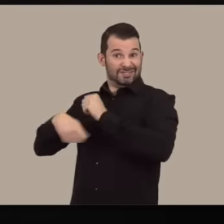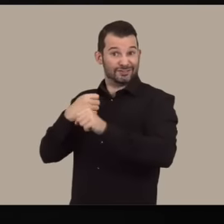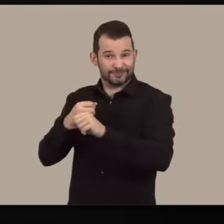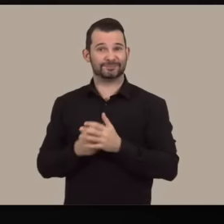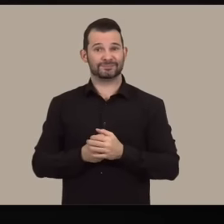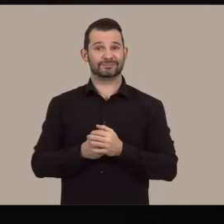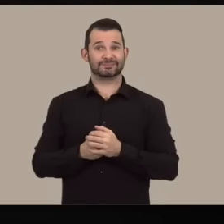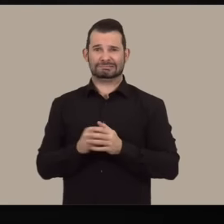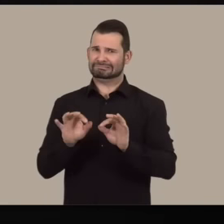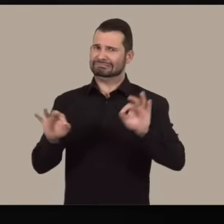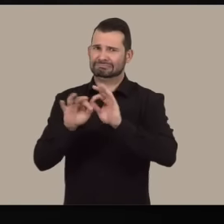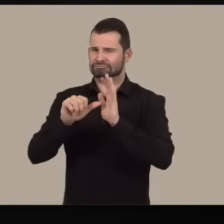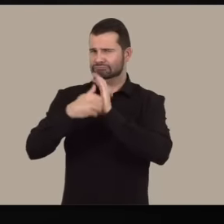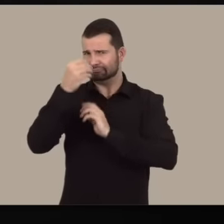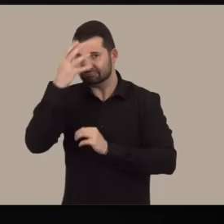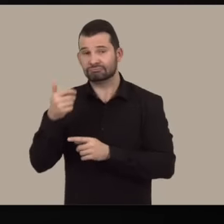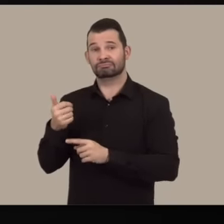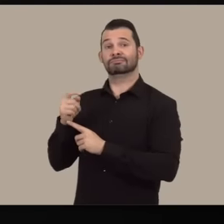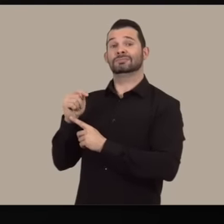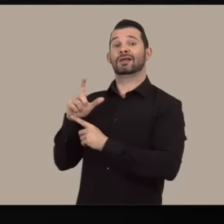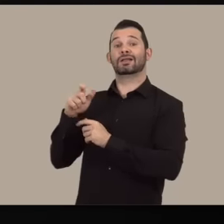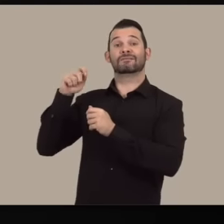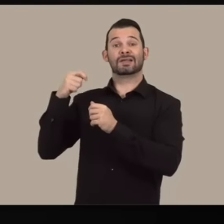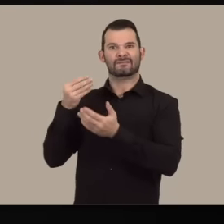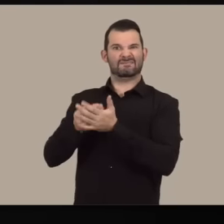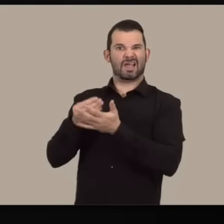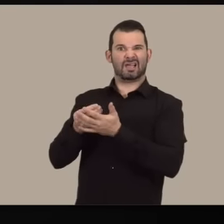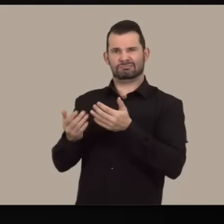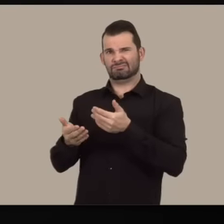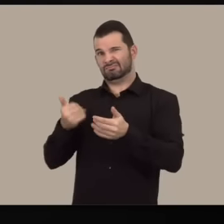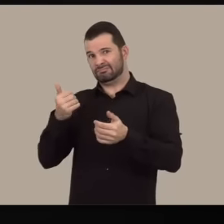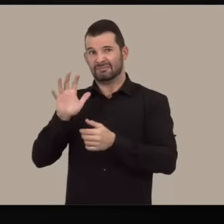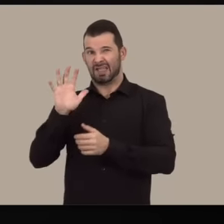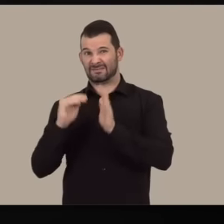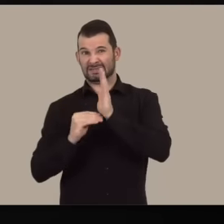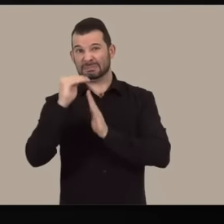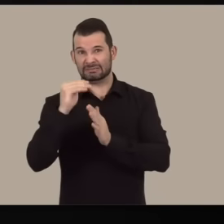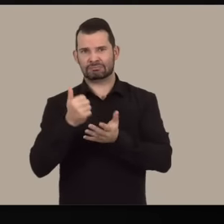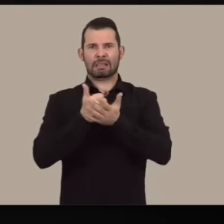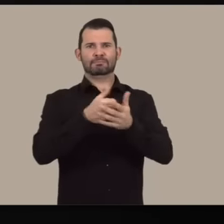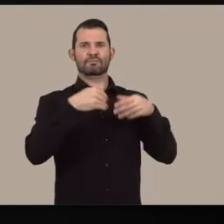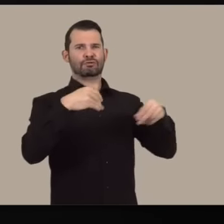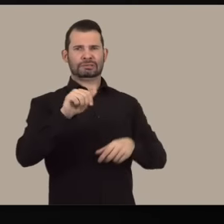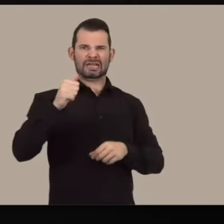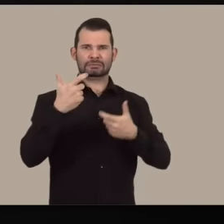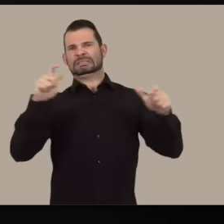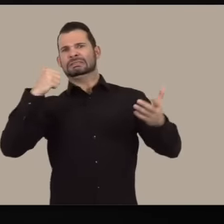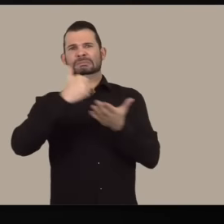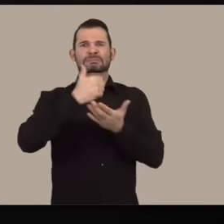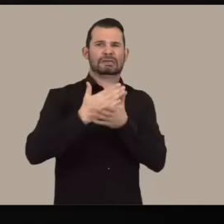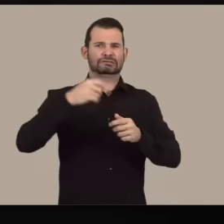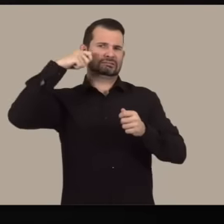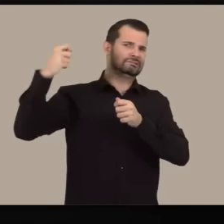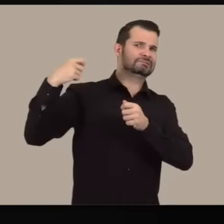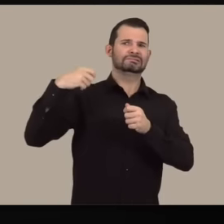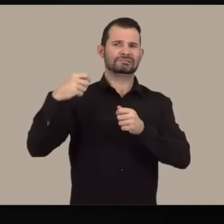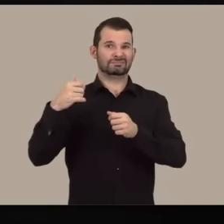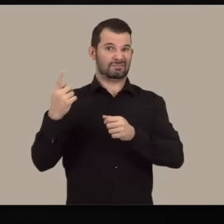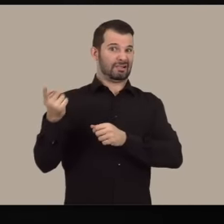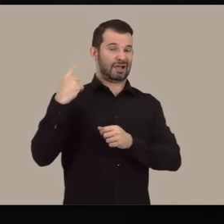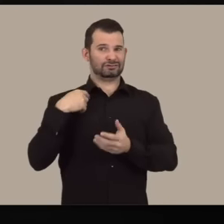in the previous year. It is significant to note that Telefilm financed close to $5 million to help